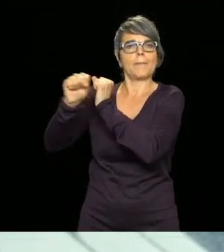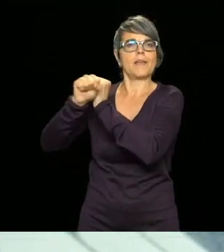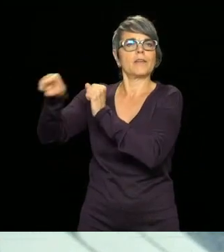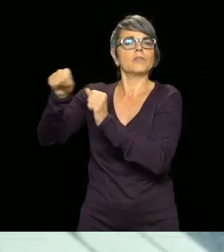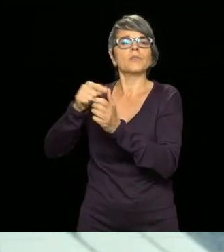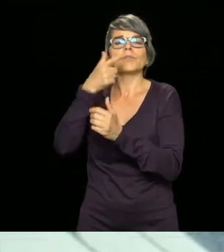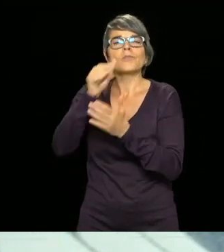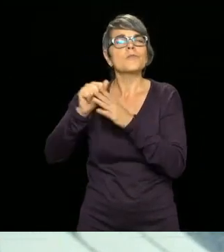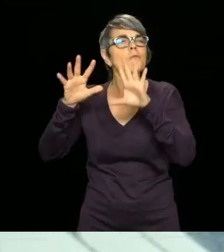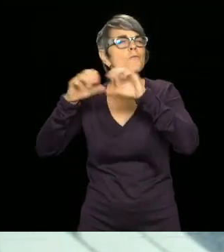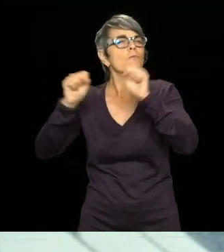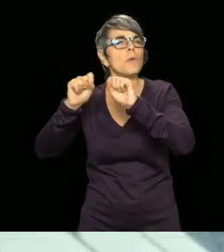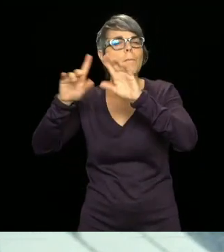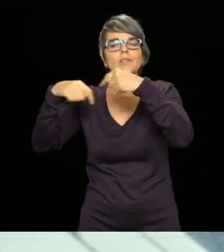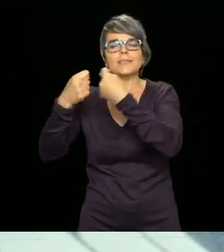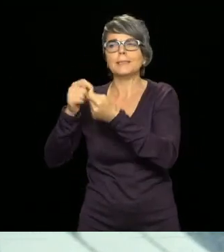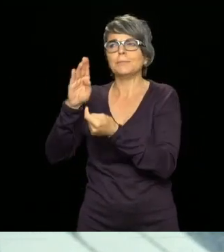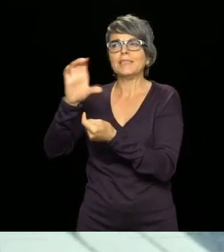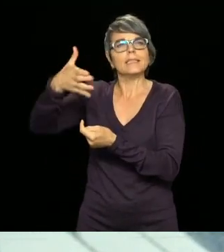example.